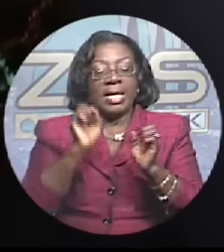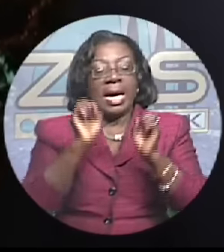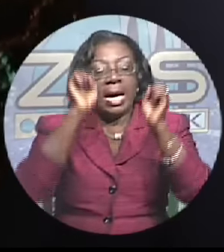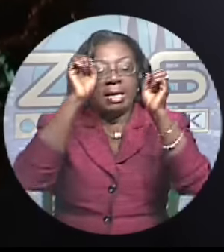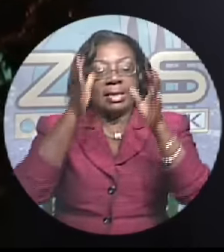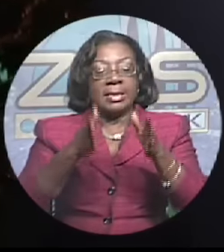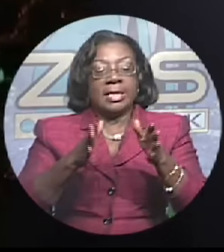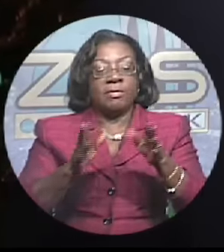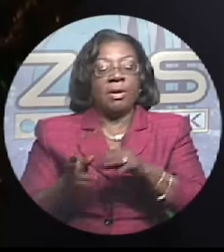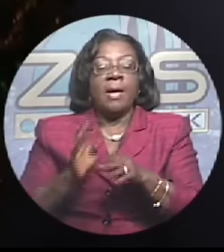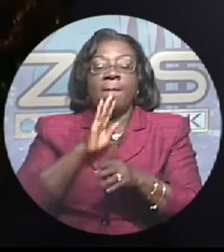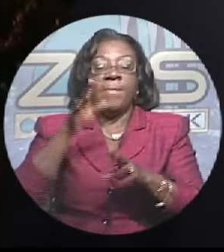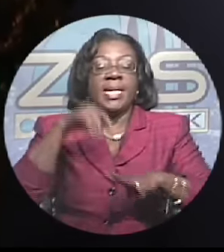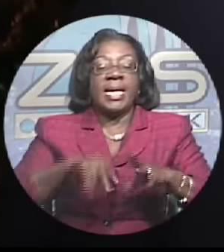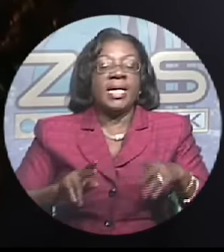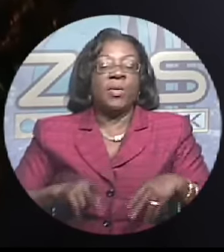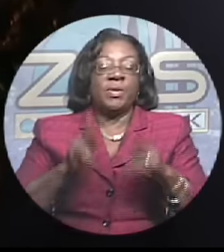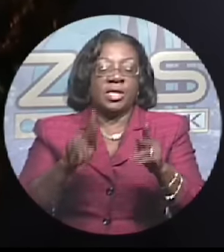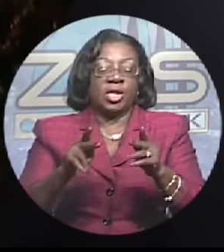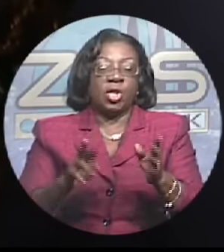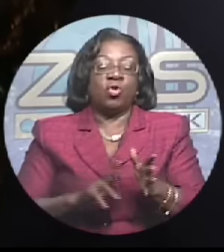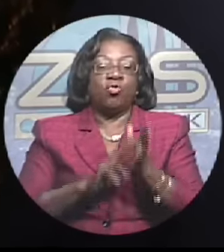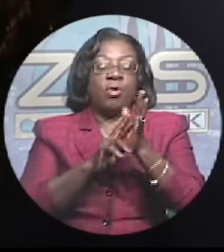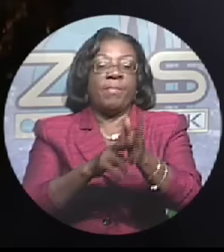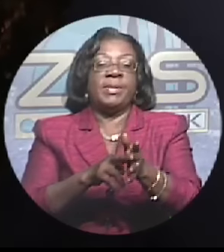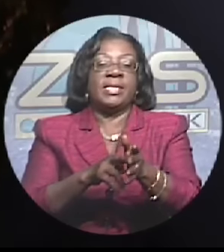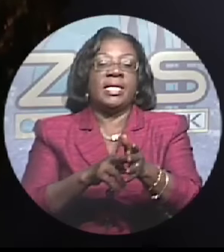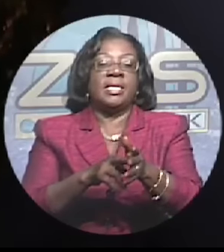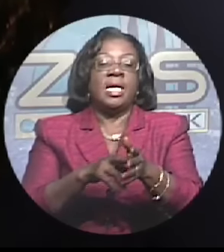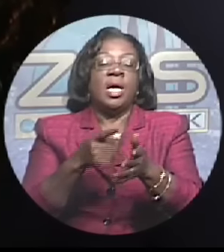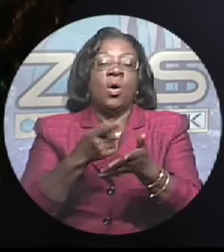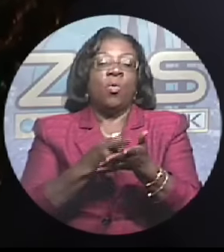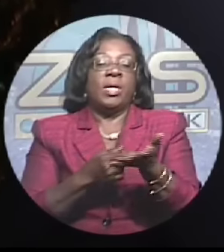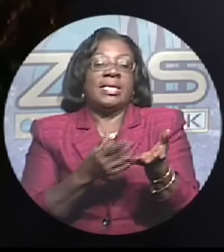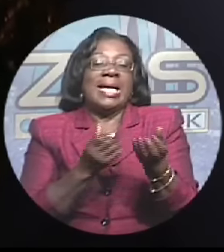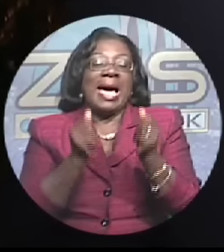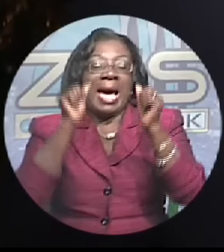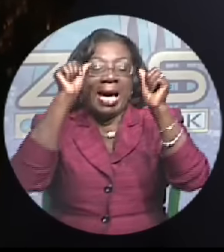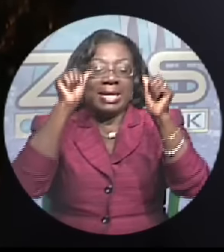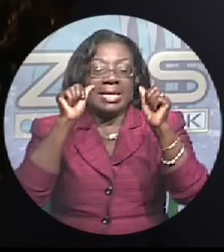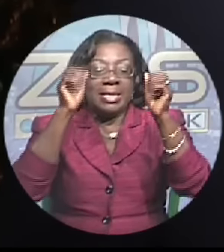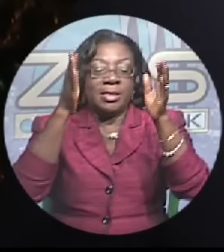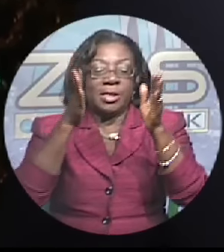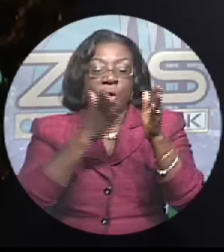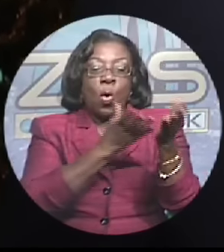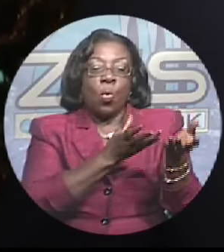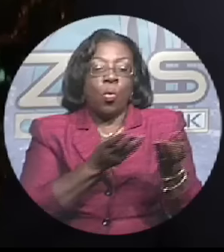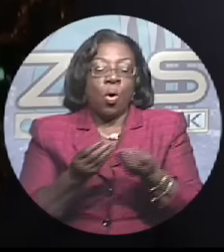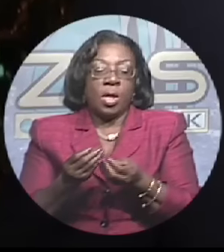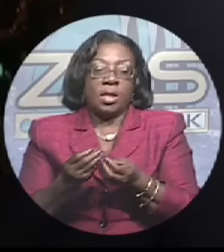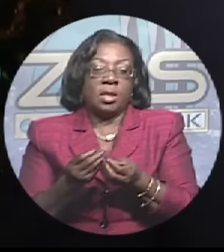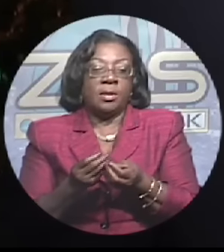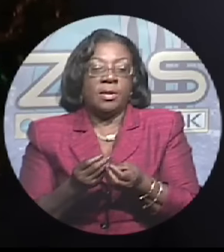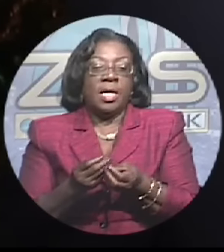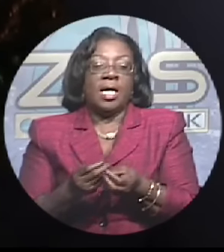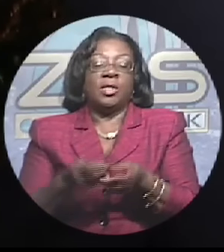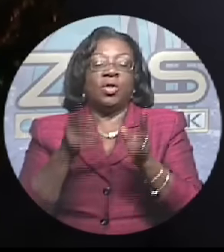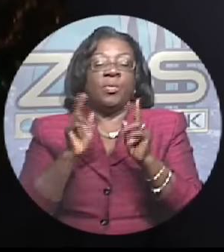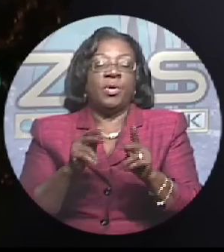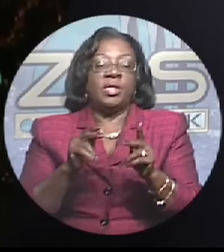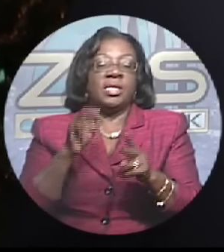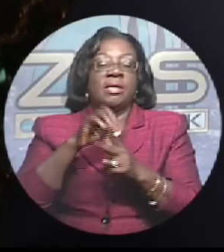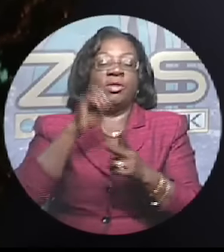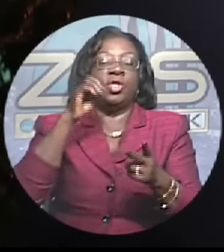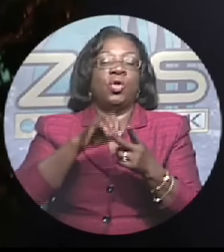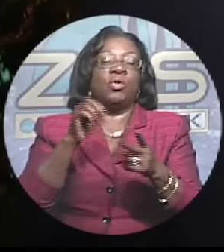be in a position to represent the views of the athletes. Unfortunately, the persons that were elected by the athletes